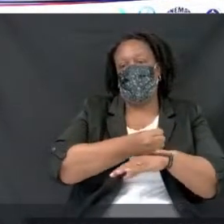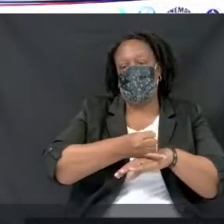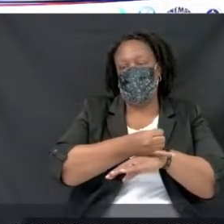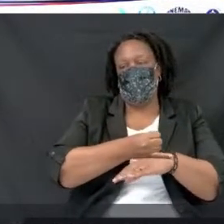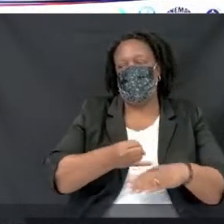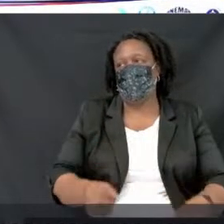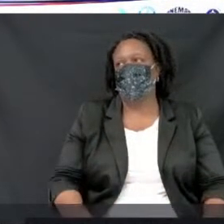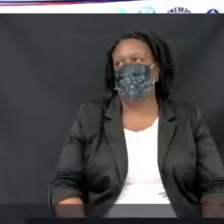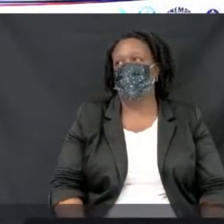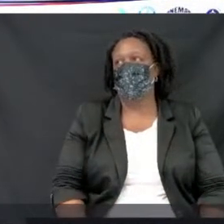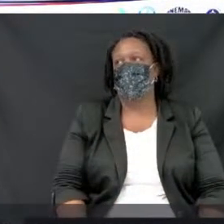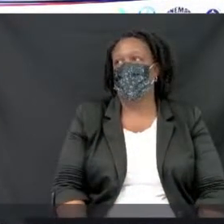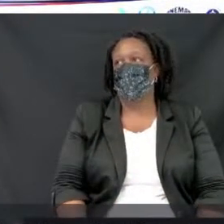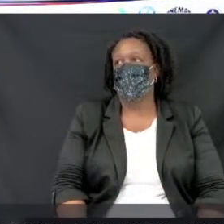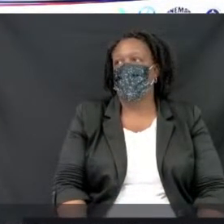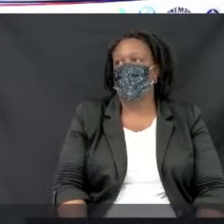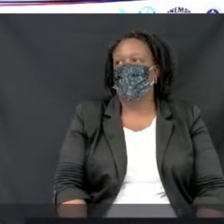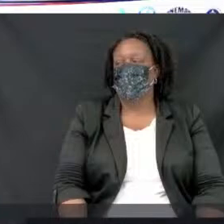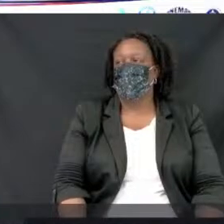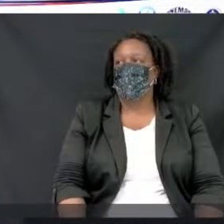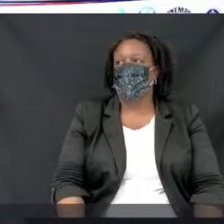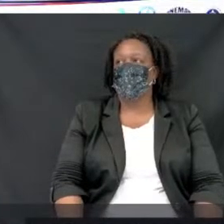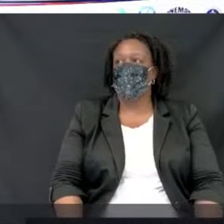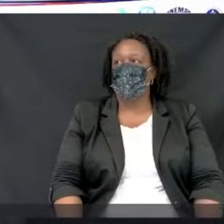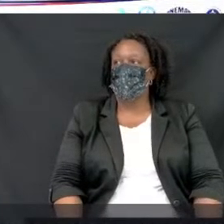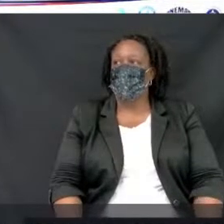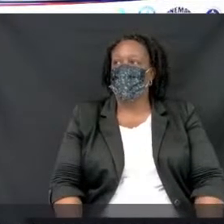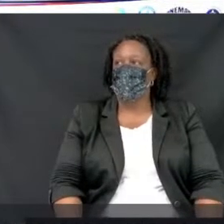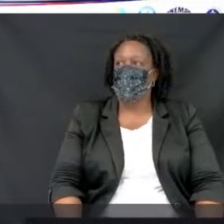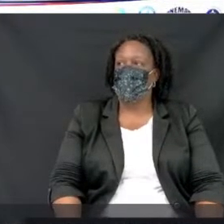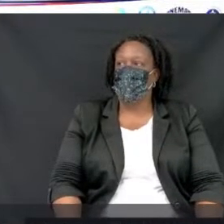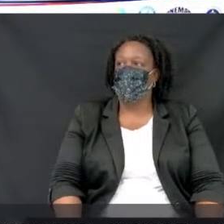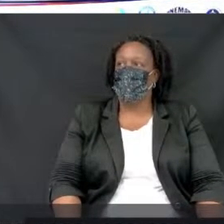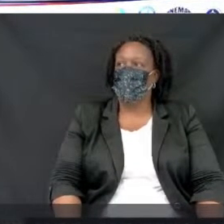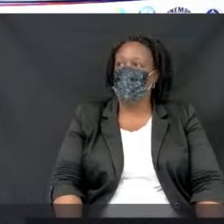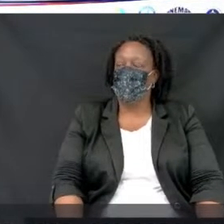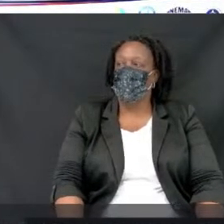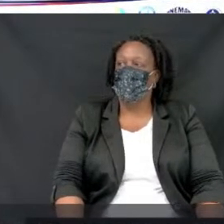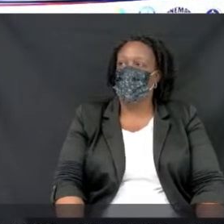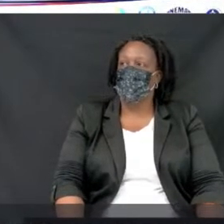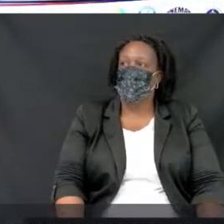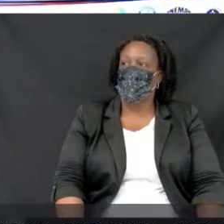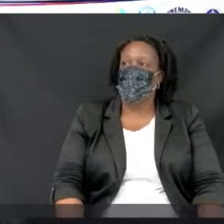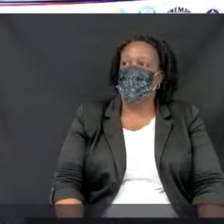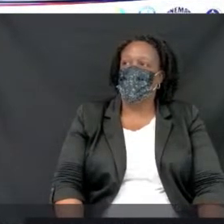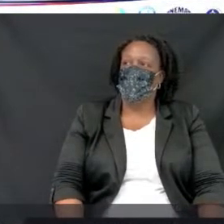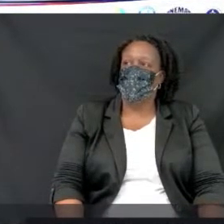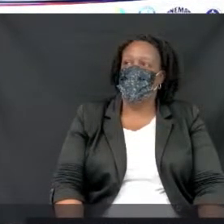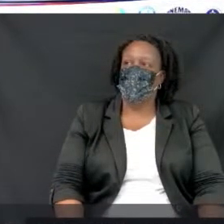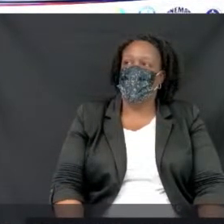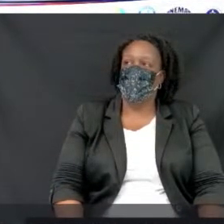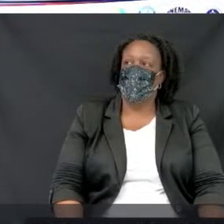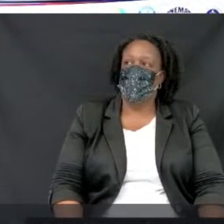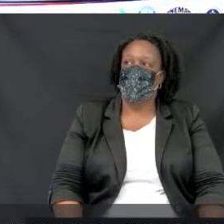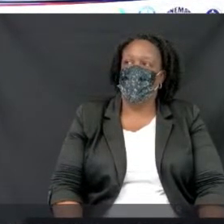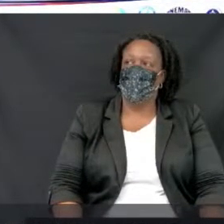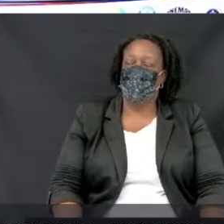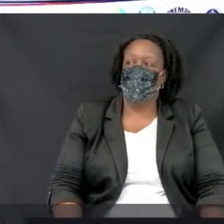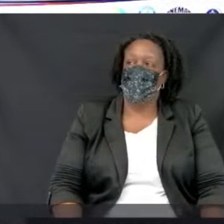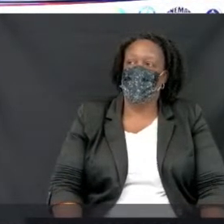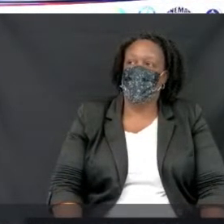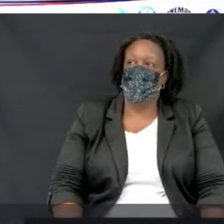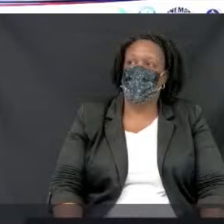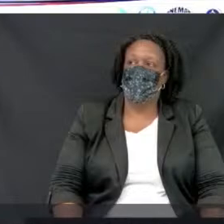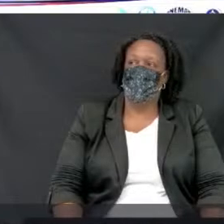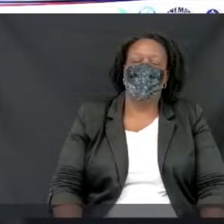is, then it comes back to the task force for implementation. Bear this in mind that on the task force, you have persons